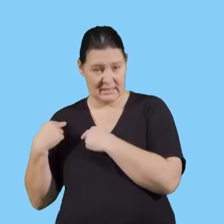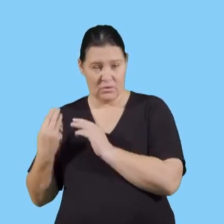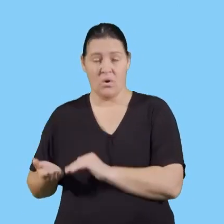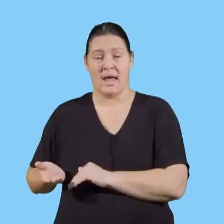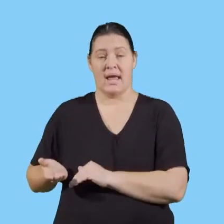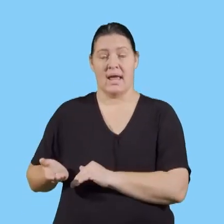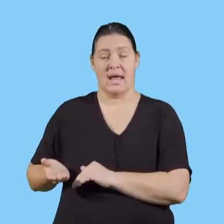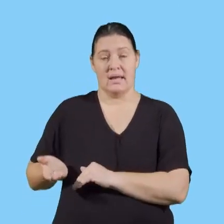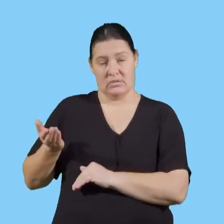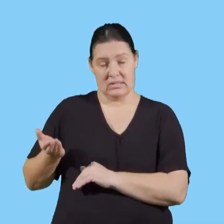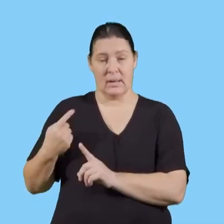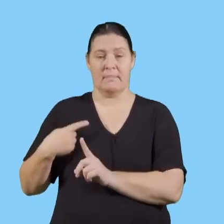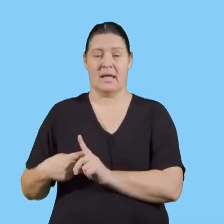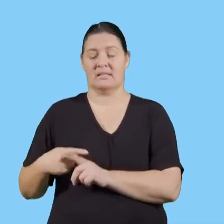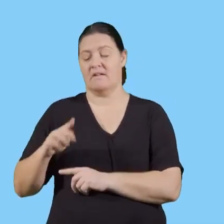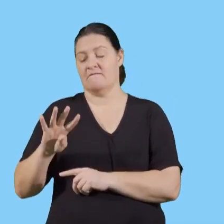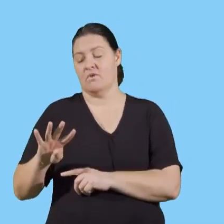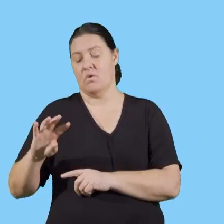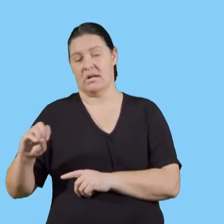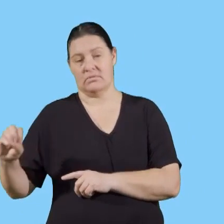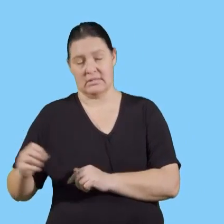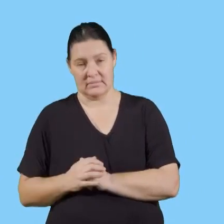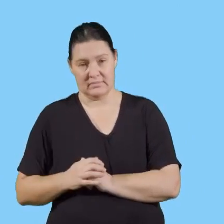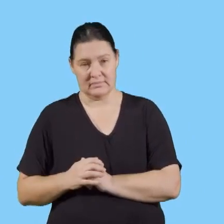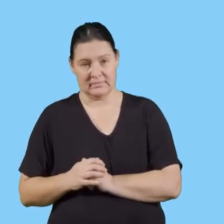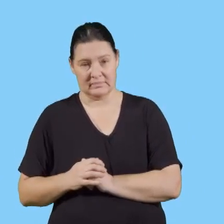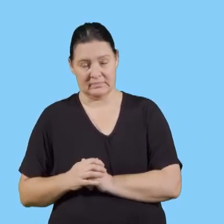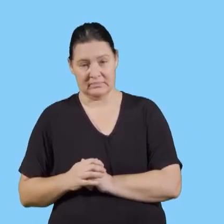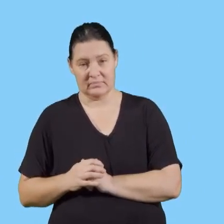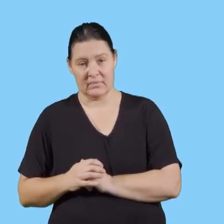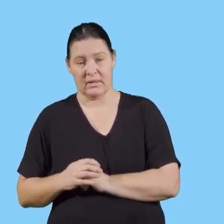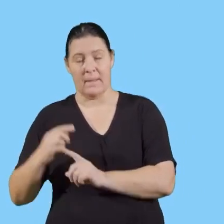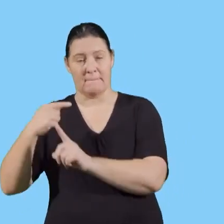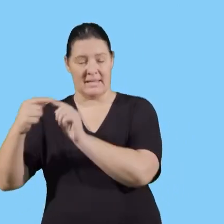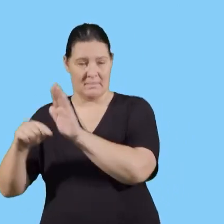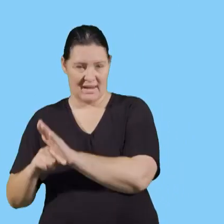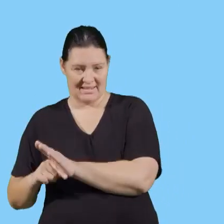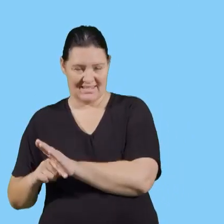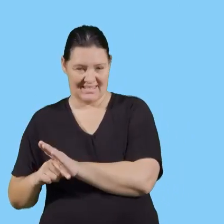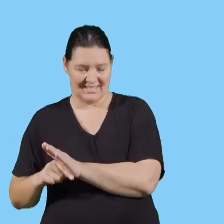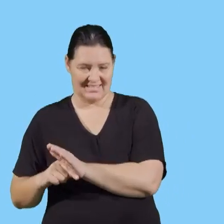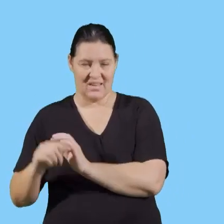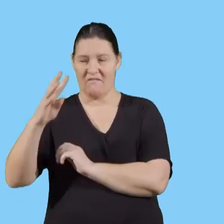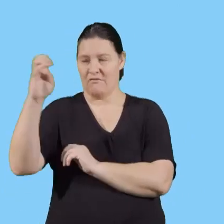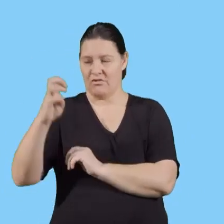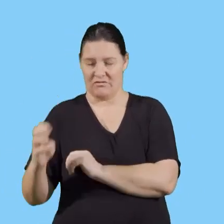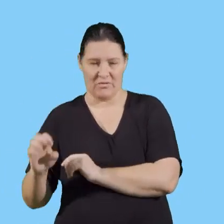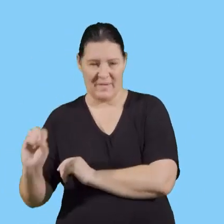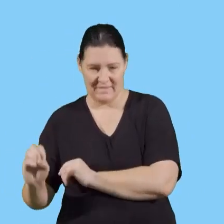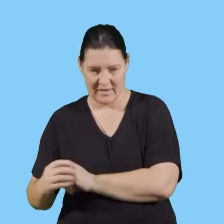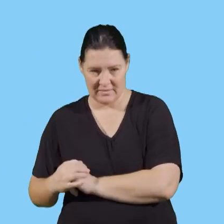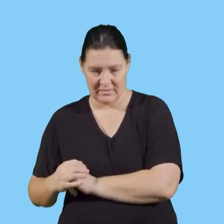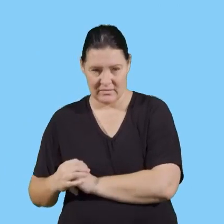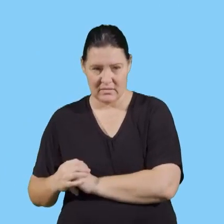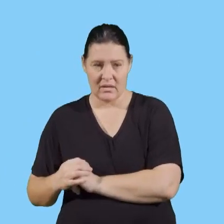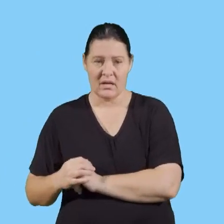it, plus 400. So you have a plus and a minus 400 in this case. No effect on